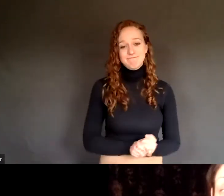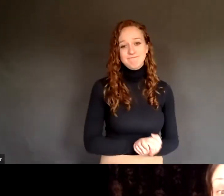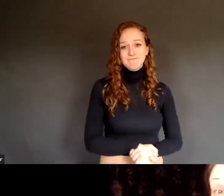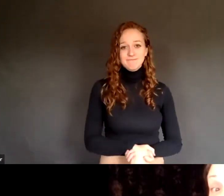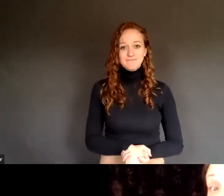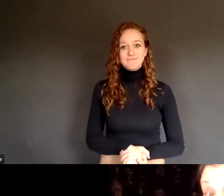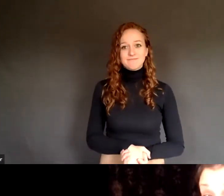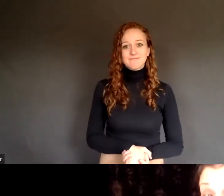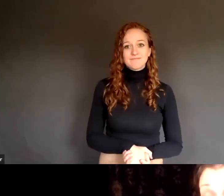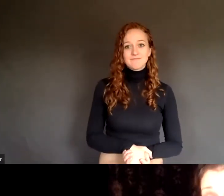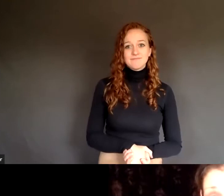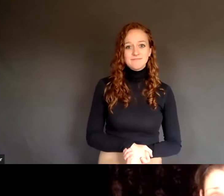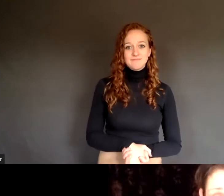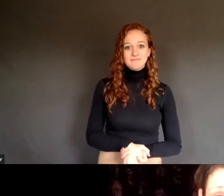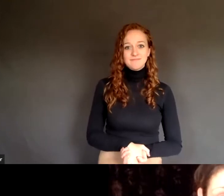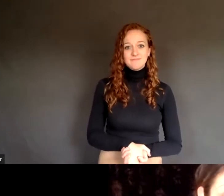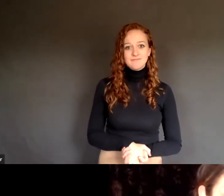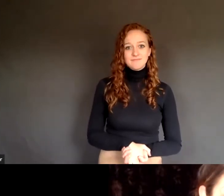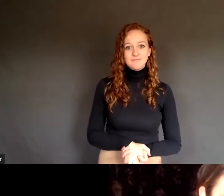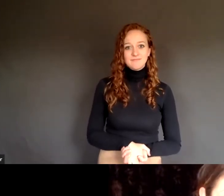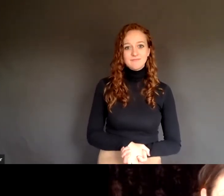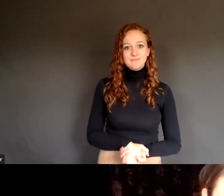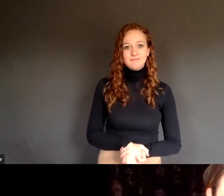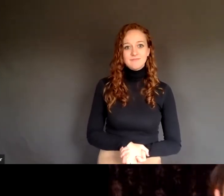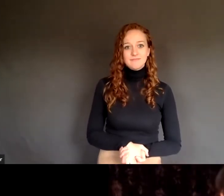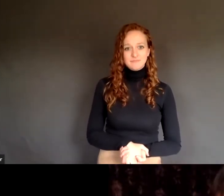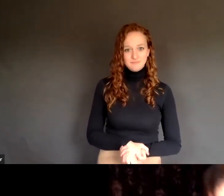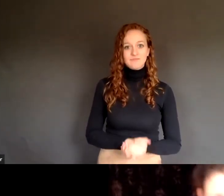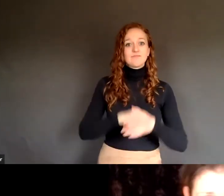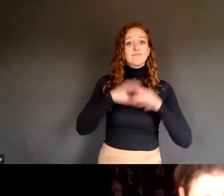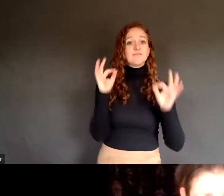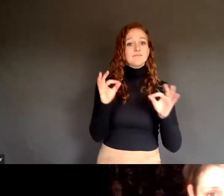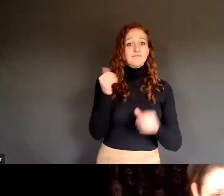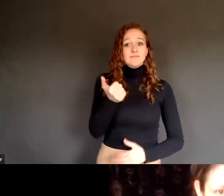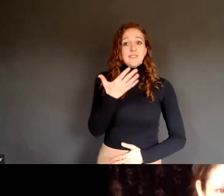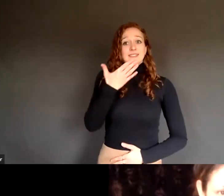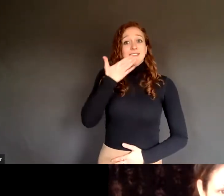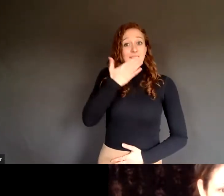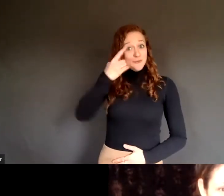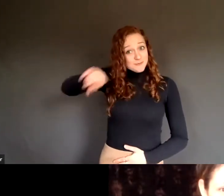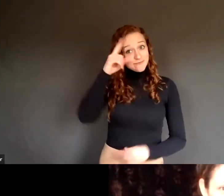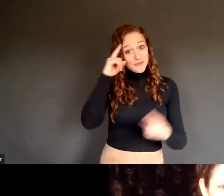and which ones disappear. That'll be a really interesting thing to investigate as time goes on.